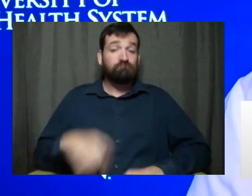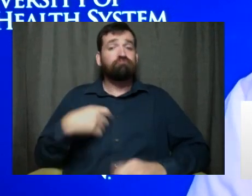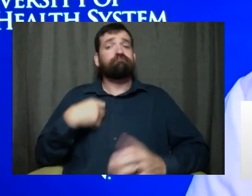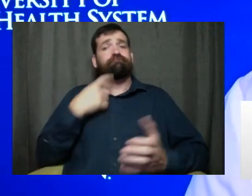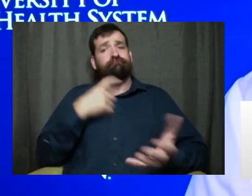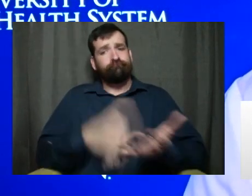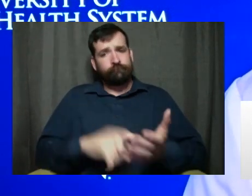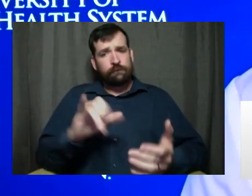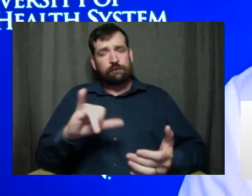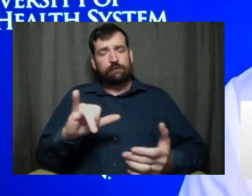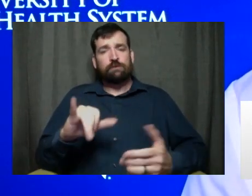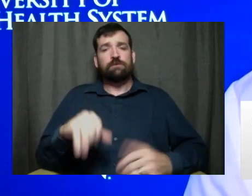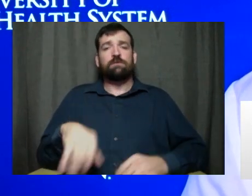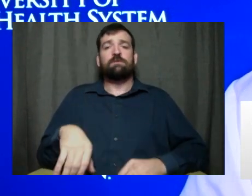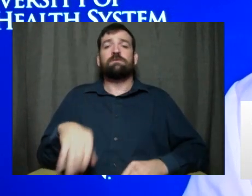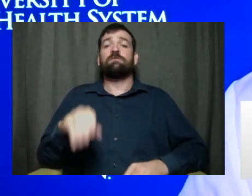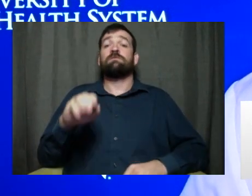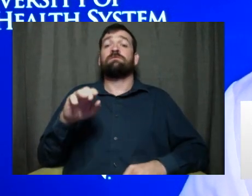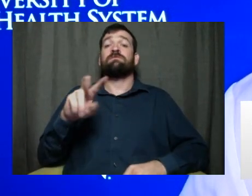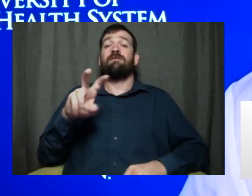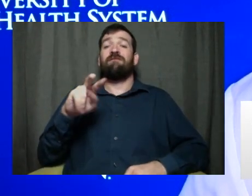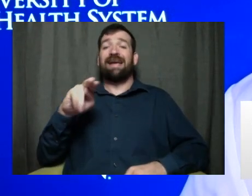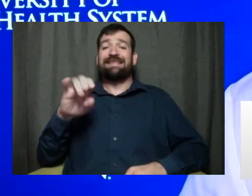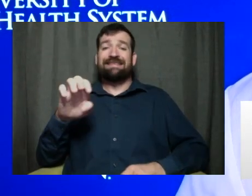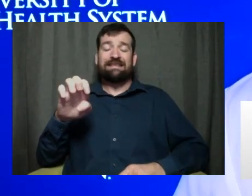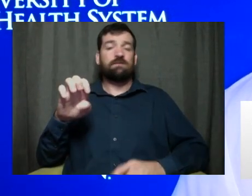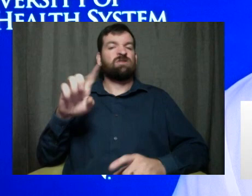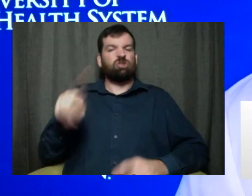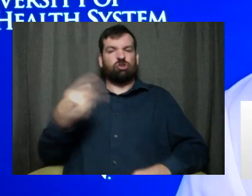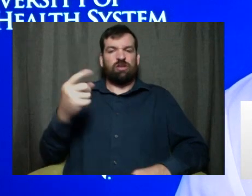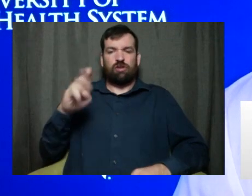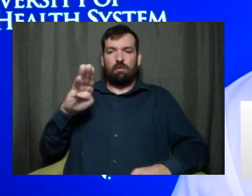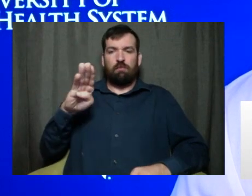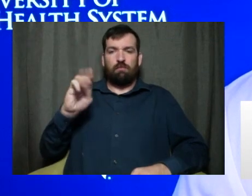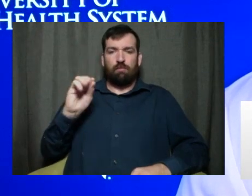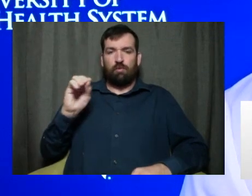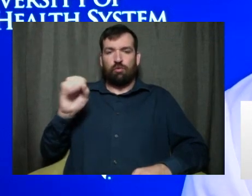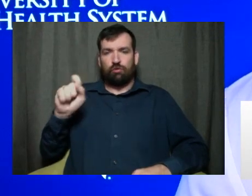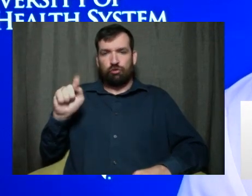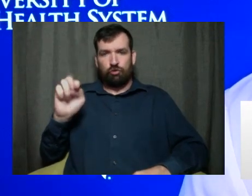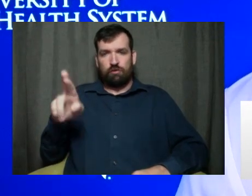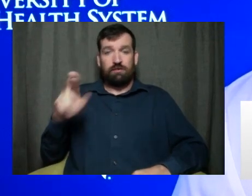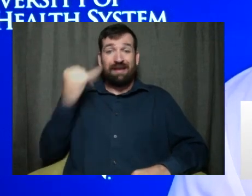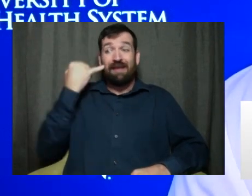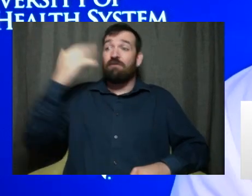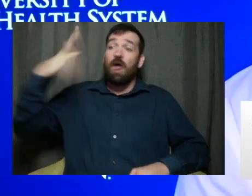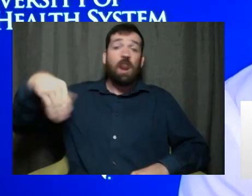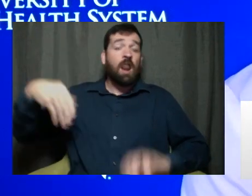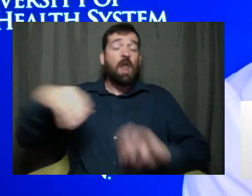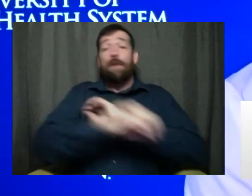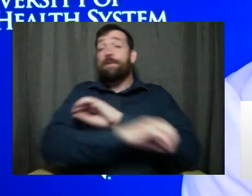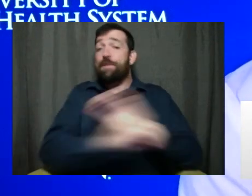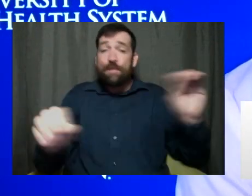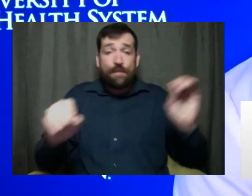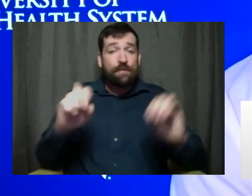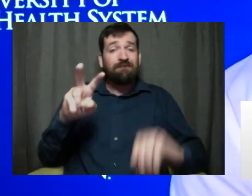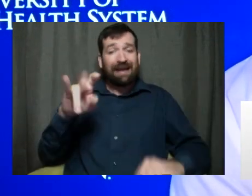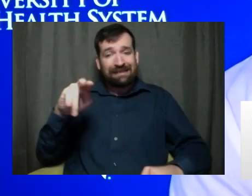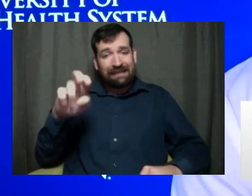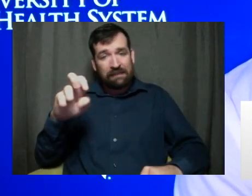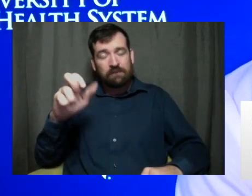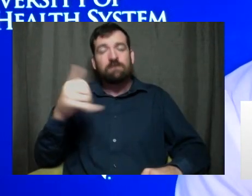the bivalent vaccine is just a booster at this point in time. If you have not received any vaccine, you will still be getting